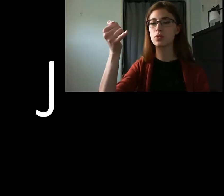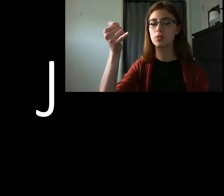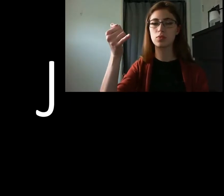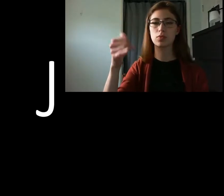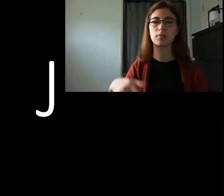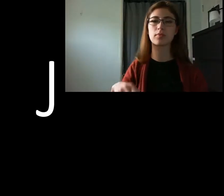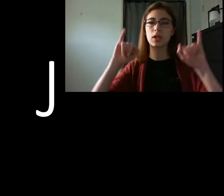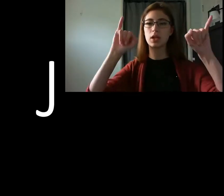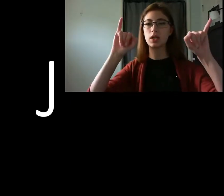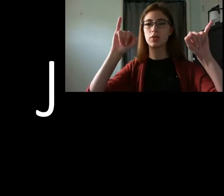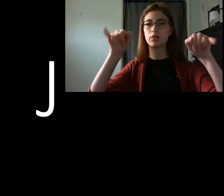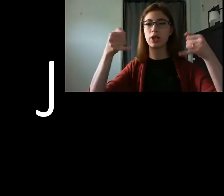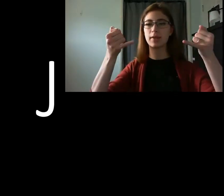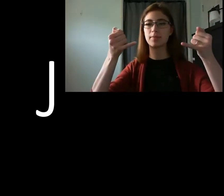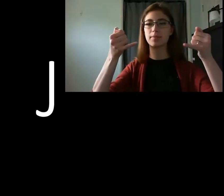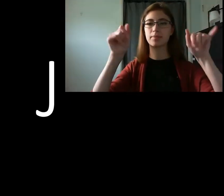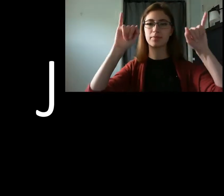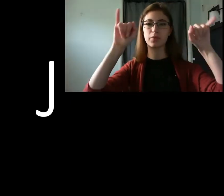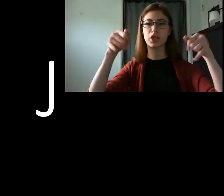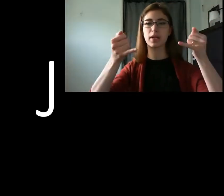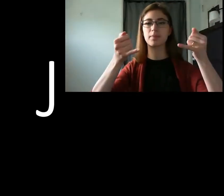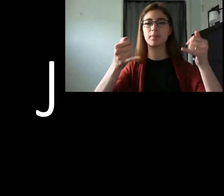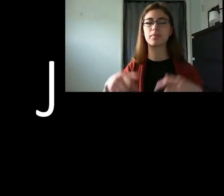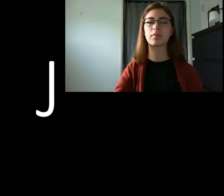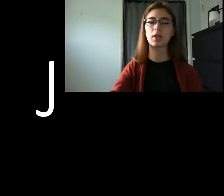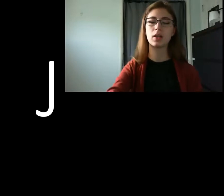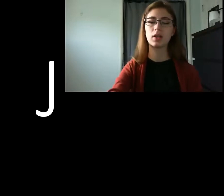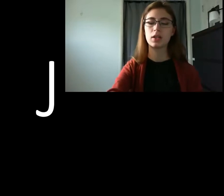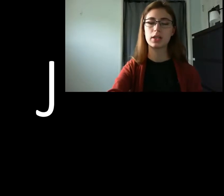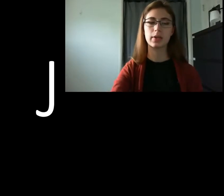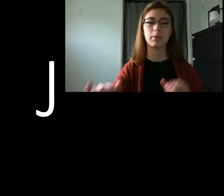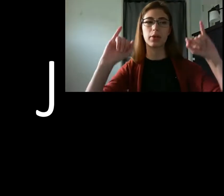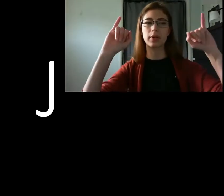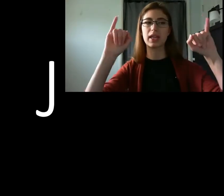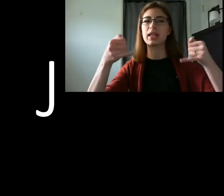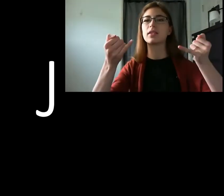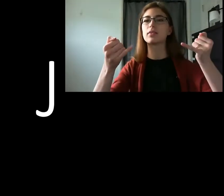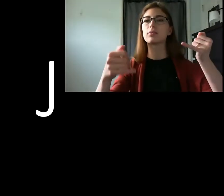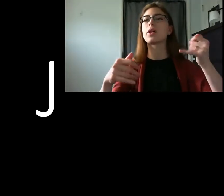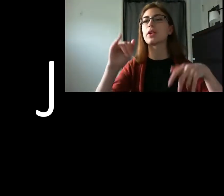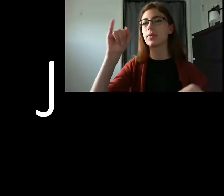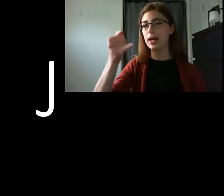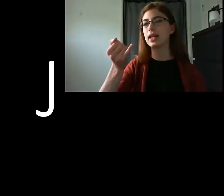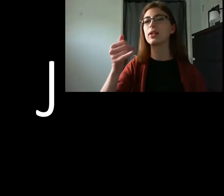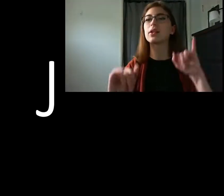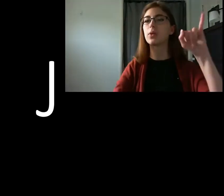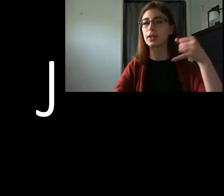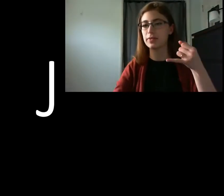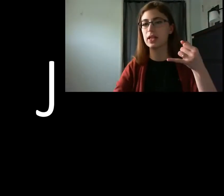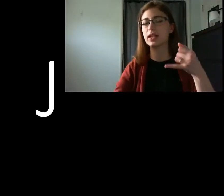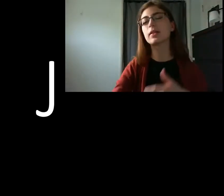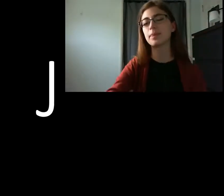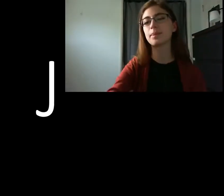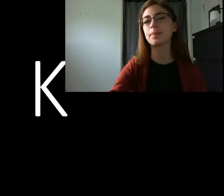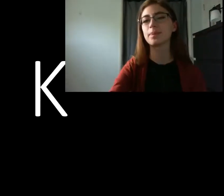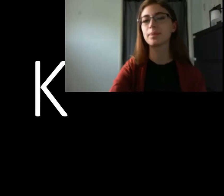swoosh, J, J. So it would go in, whether you're right-handed or